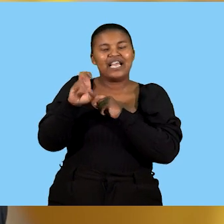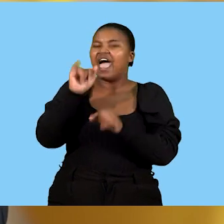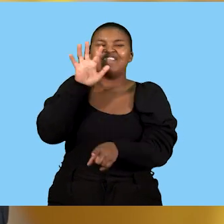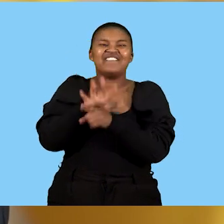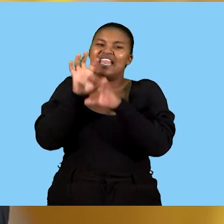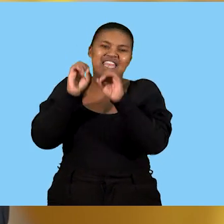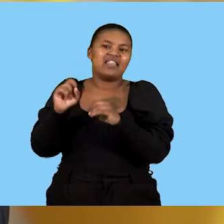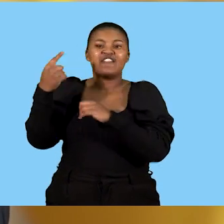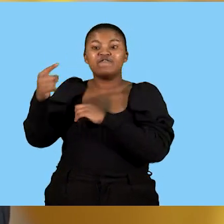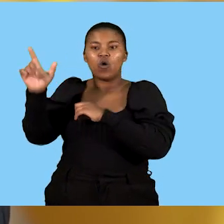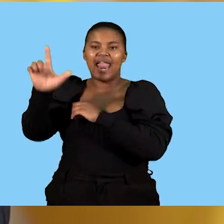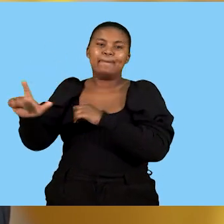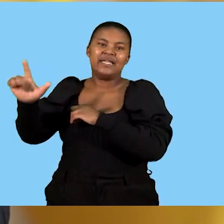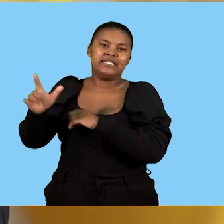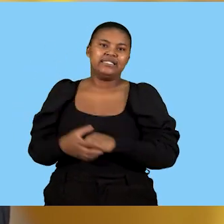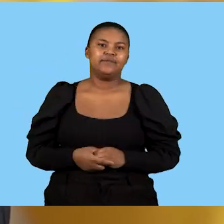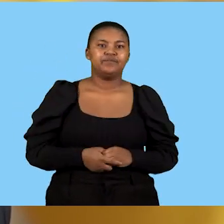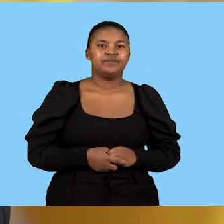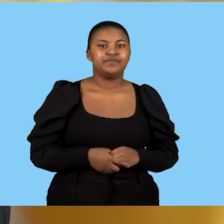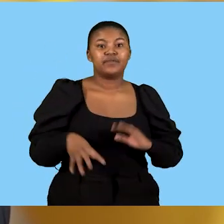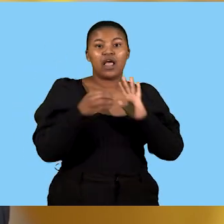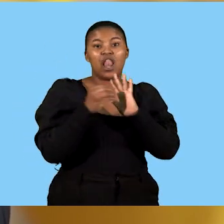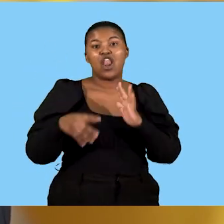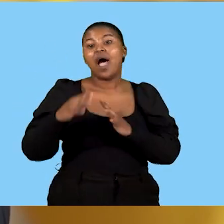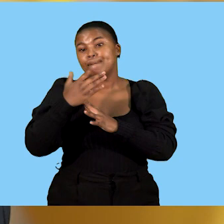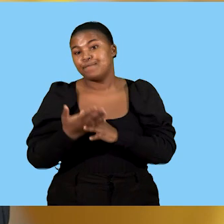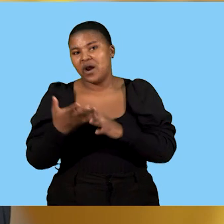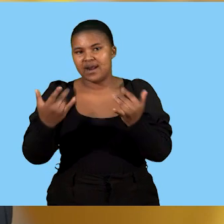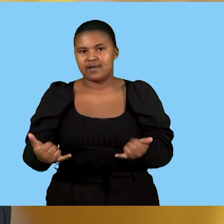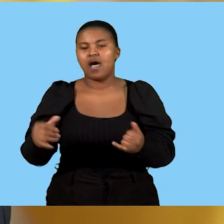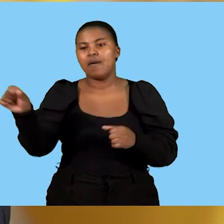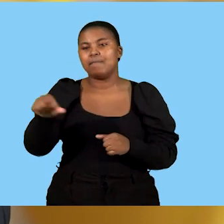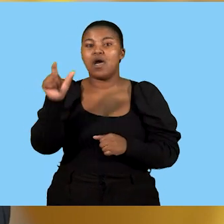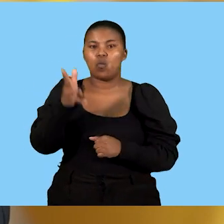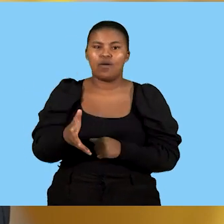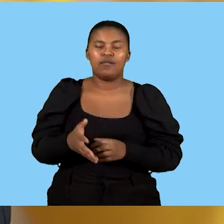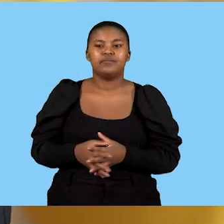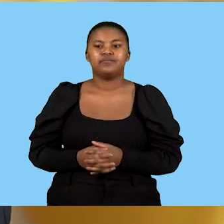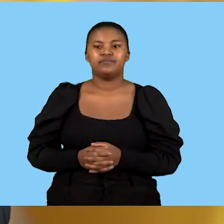on our liabilities. Dear learners, let's go for an ad break and I'll see you shortly.